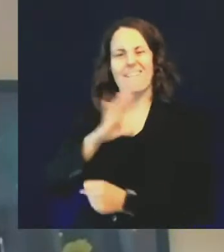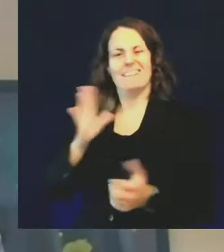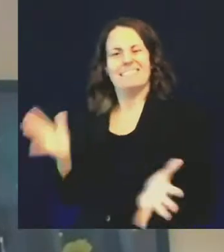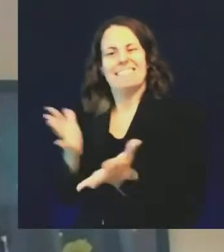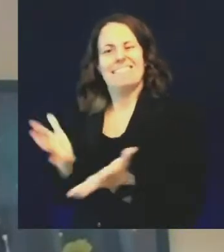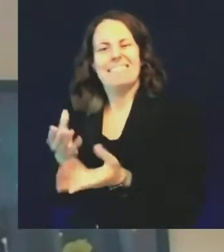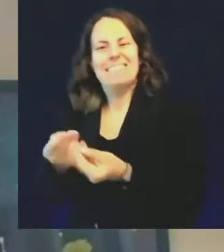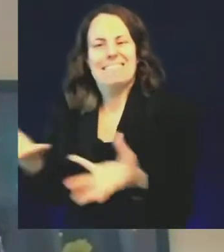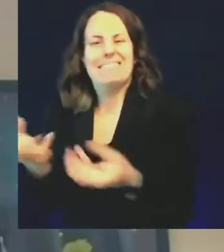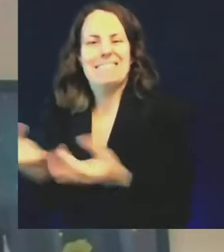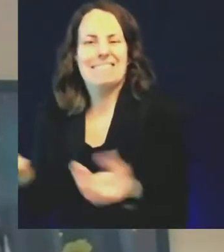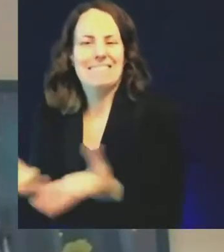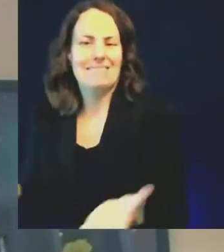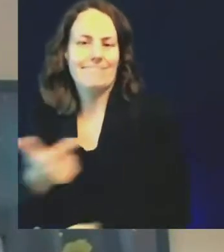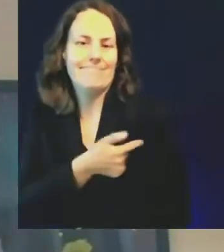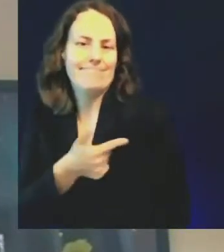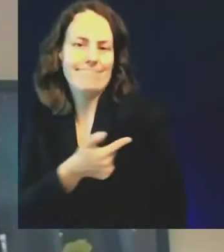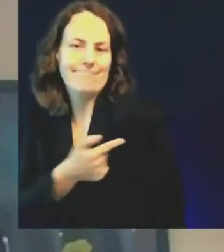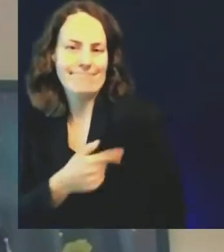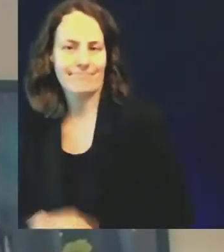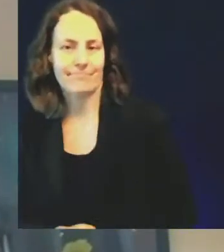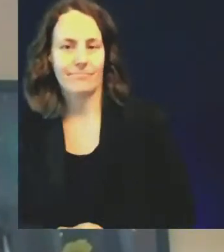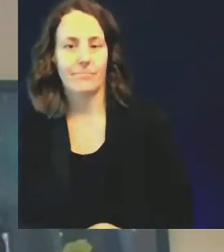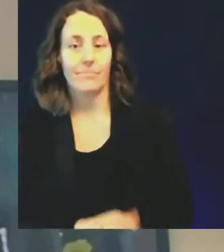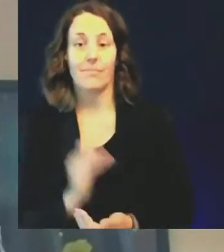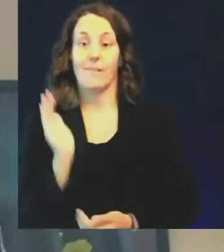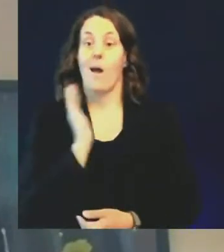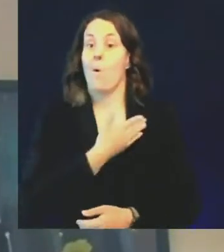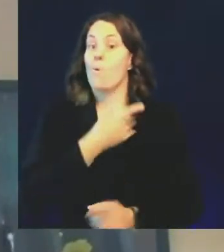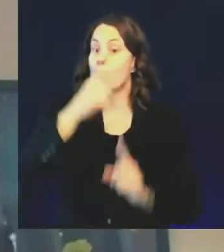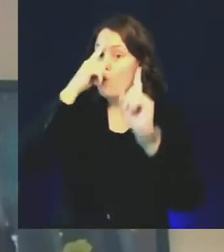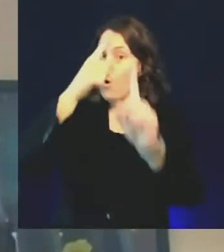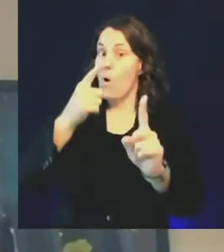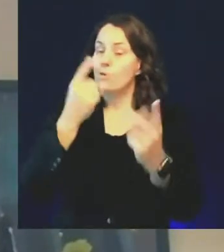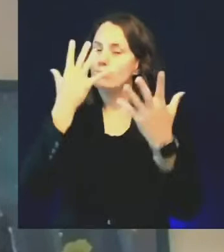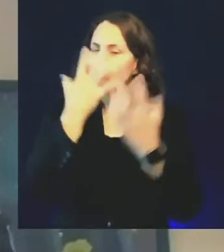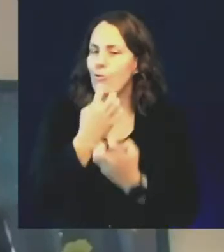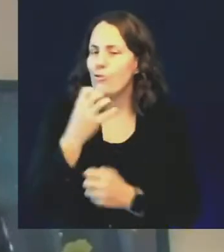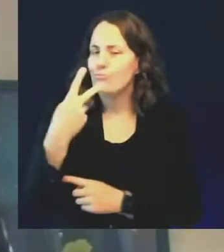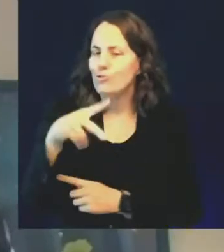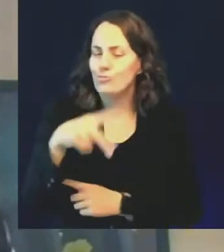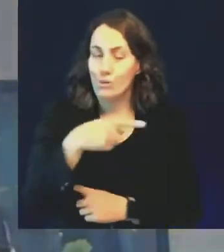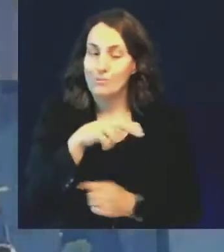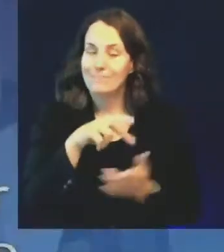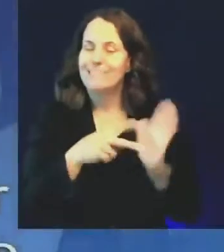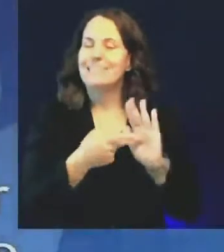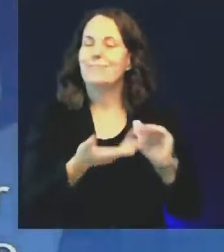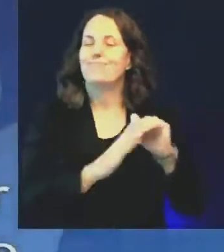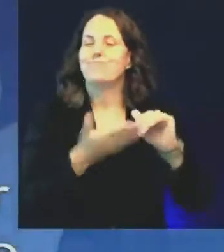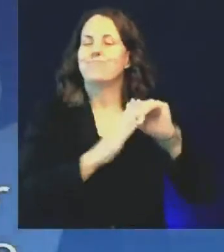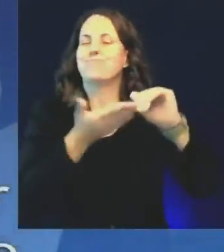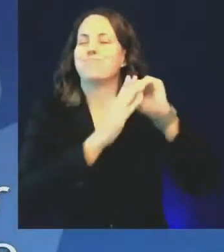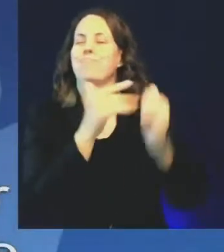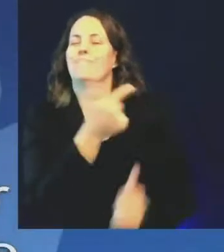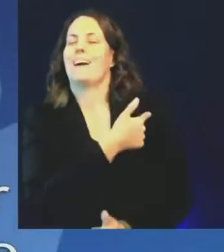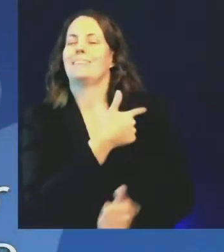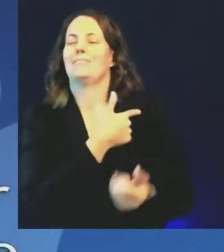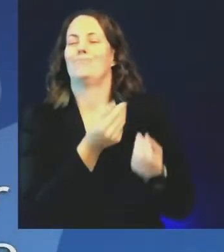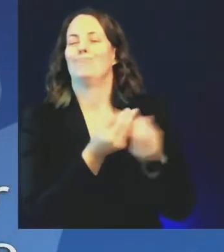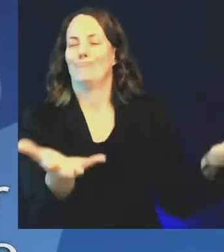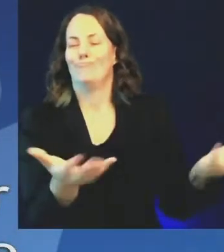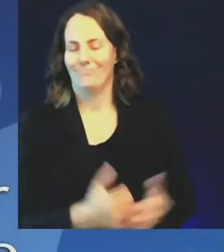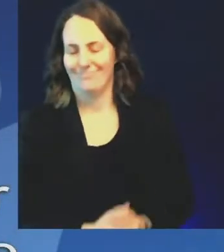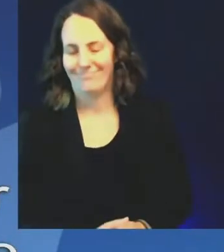now turn it back to Elizabeth, and we look forward to answering your questions. Thank you. Thank you